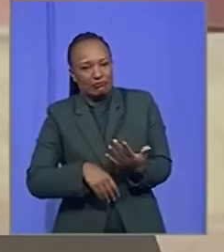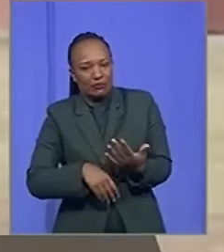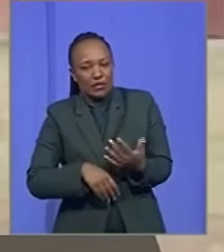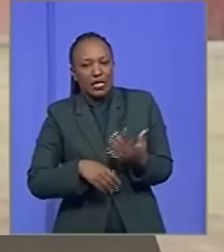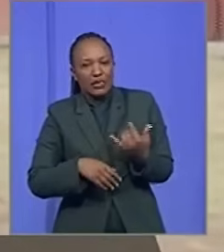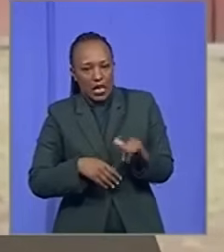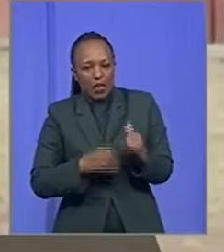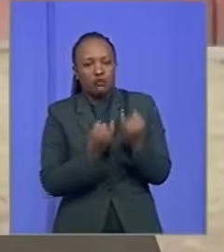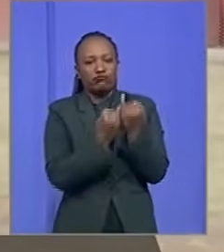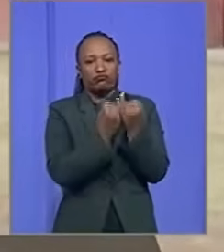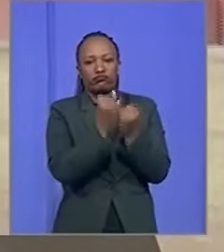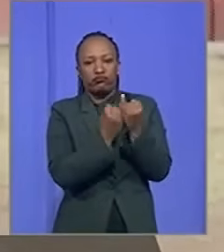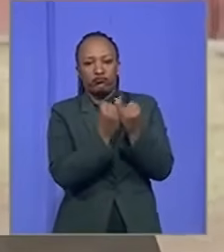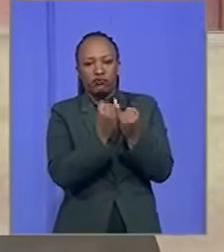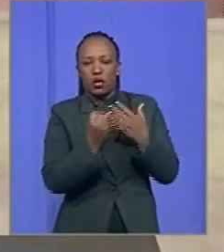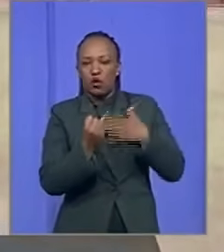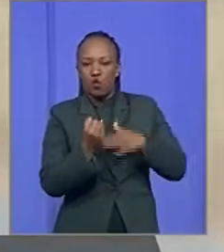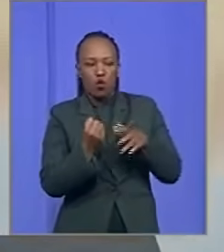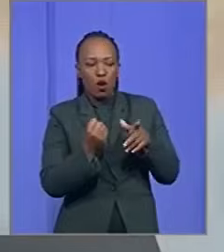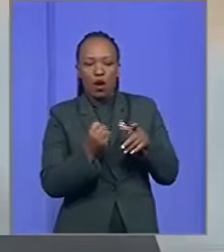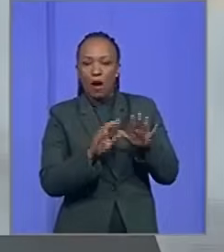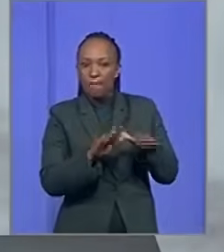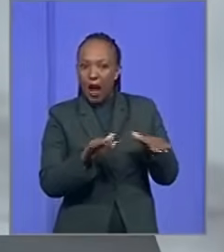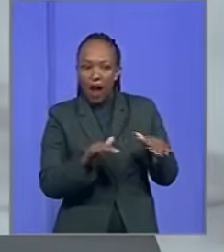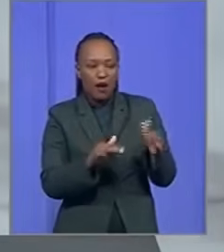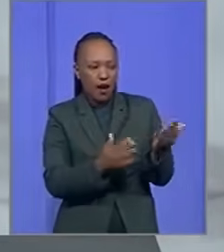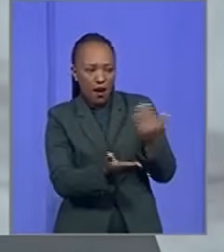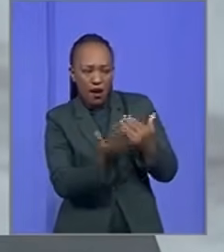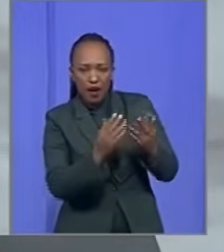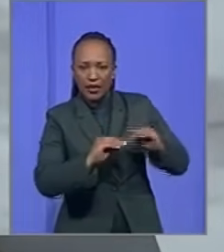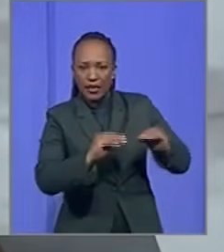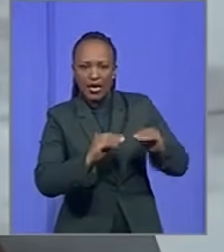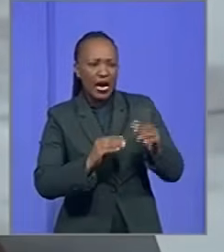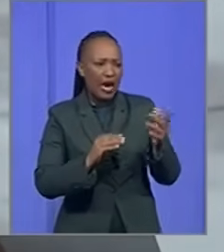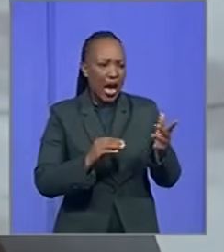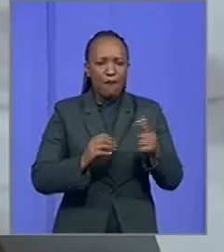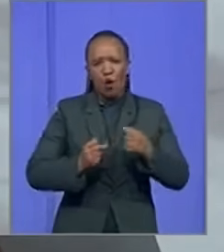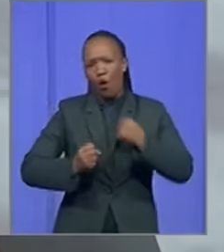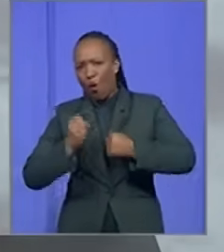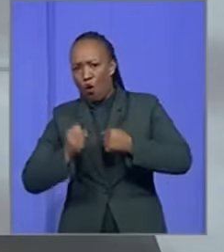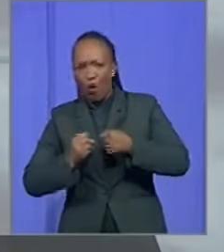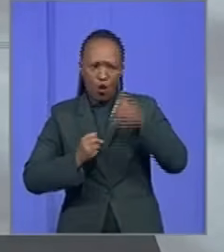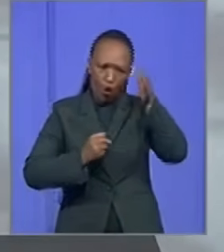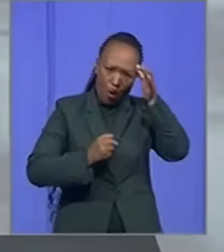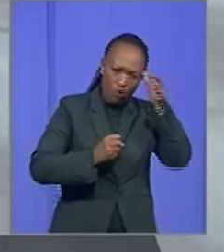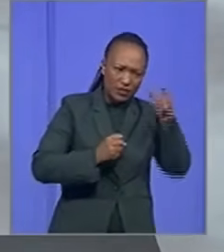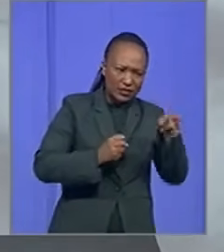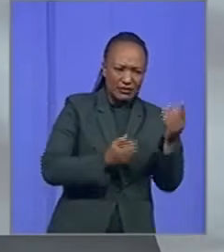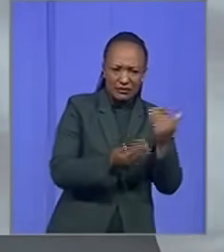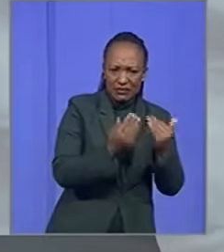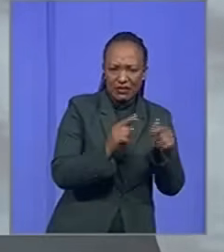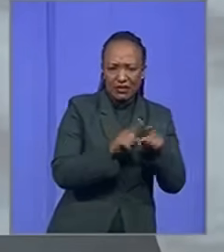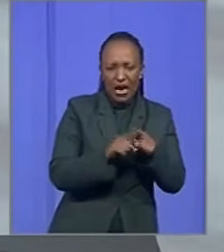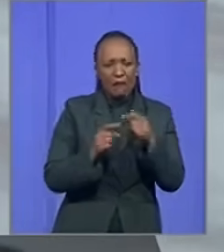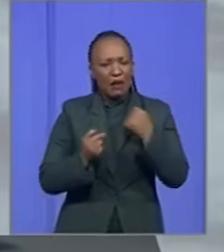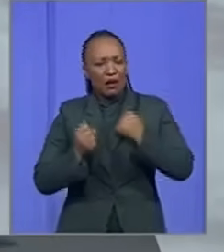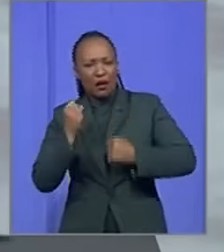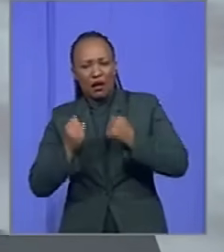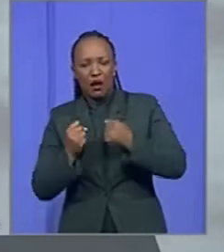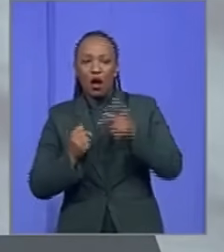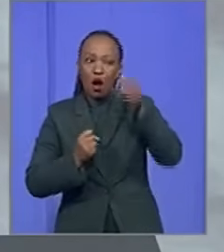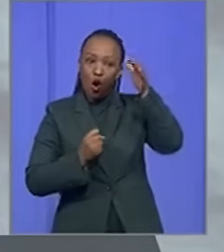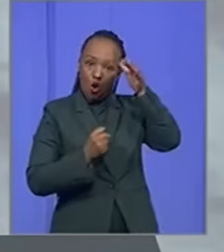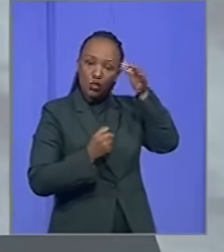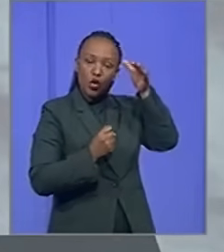ke matha ke ba tlolomeletsa bana ba bang ka mo ke a matha ka mo ke a coacha so ha e kopane coaching ke tlamile be coaching ile